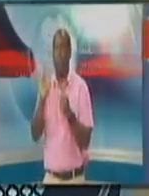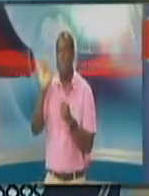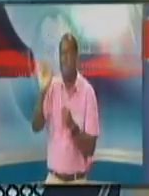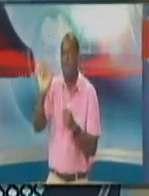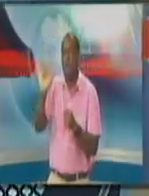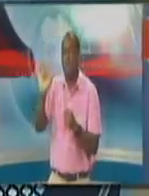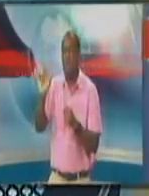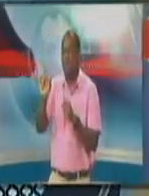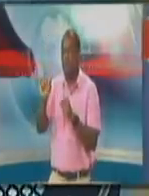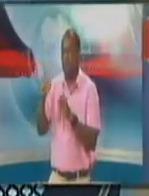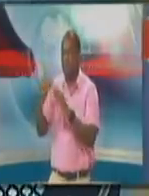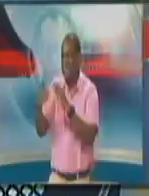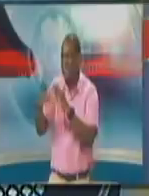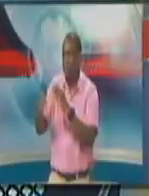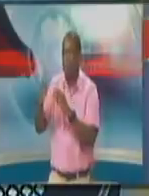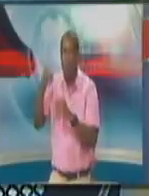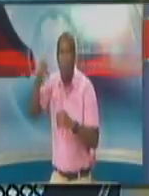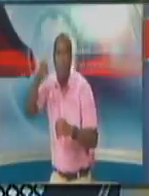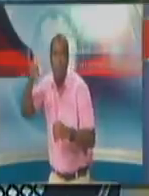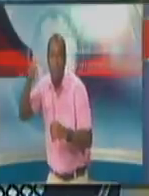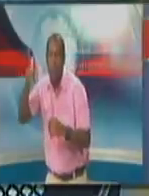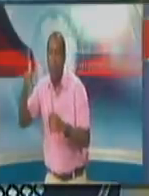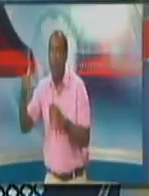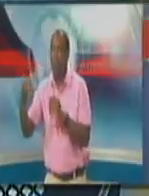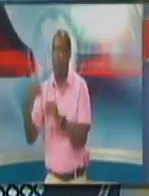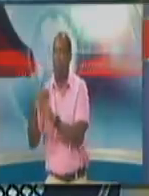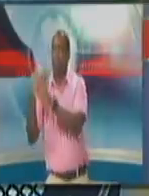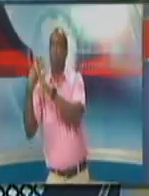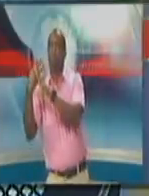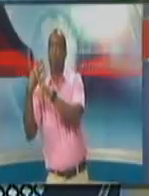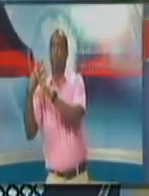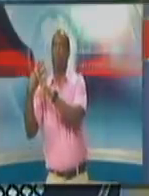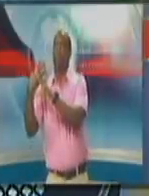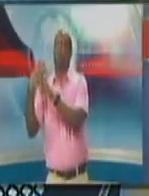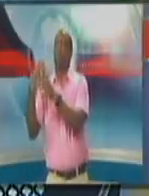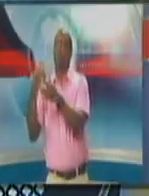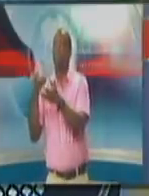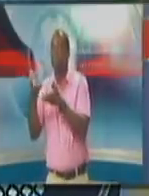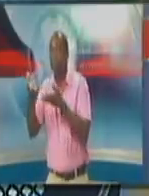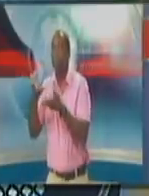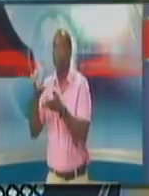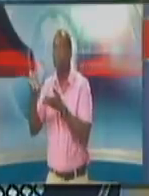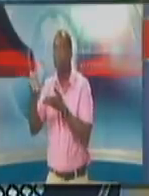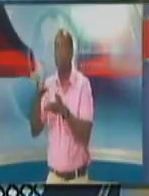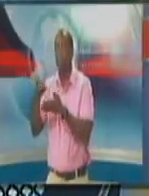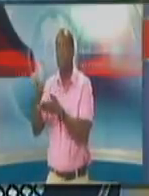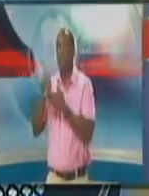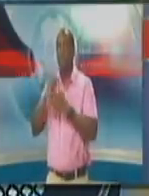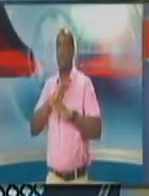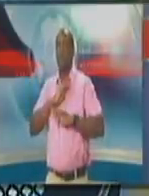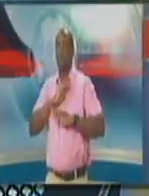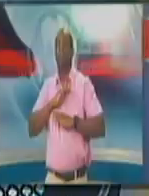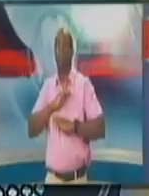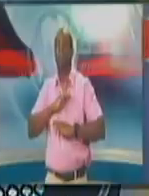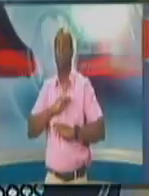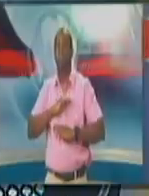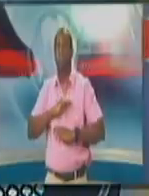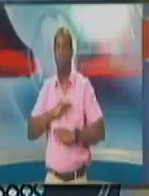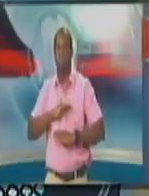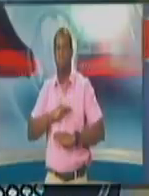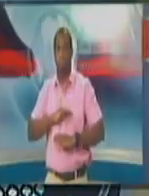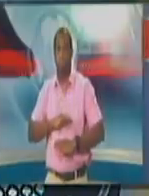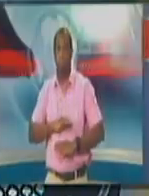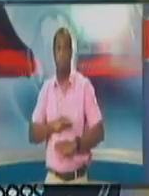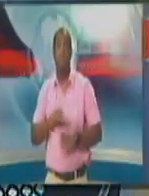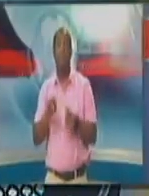also information on the website of the Trinidad and Tobago Association of Psychologists with regards to some